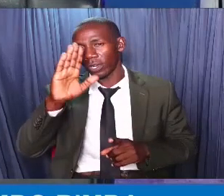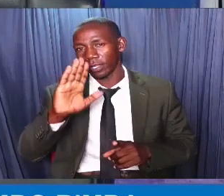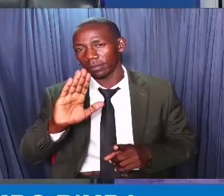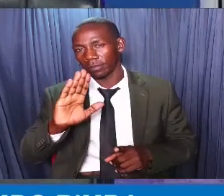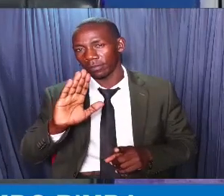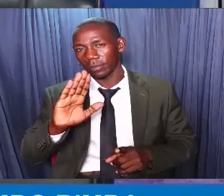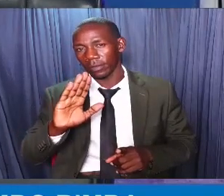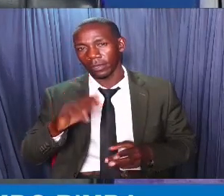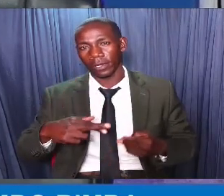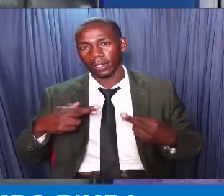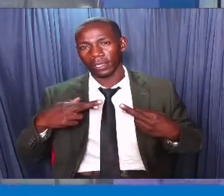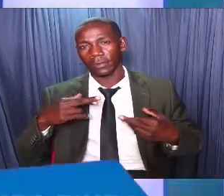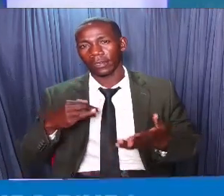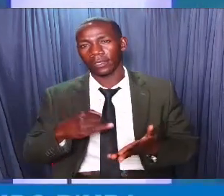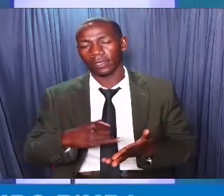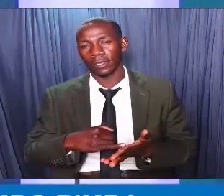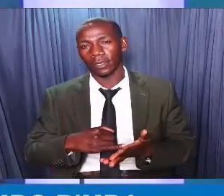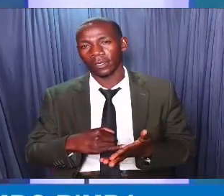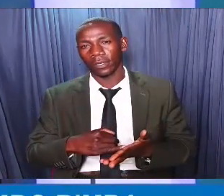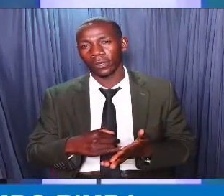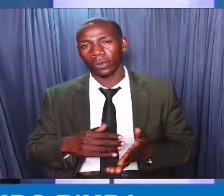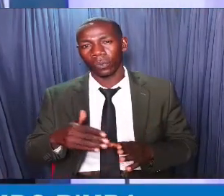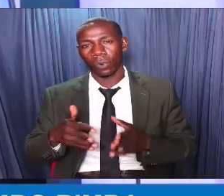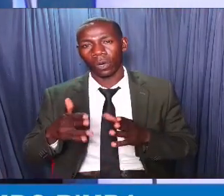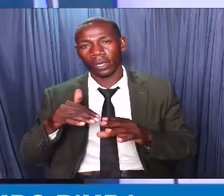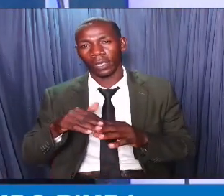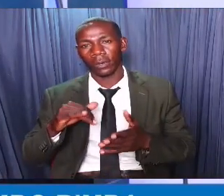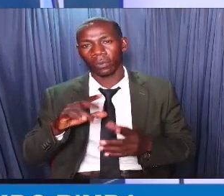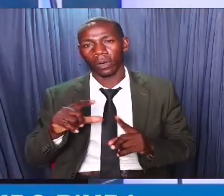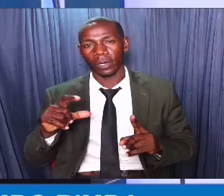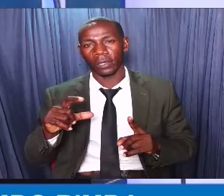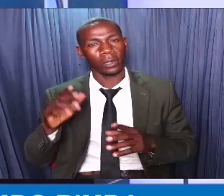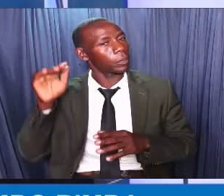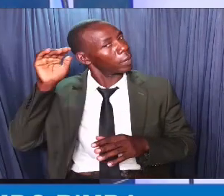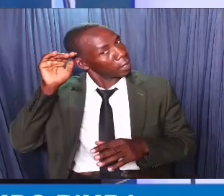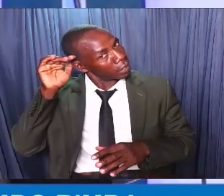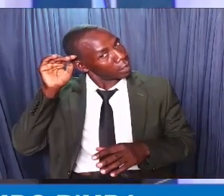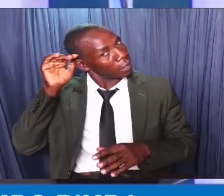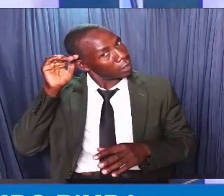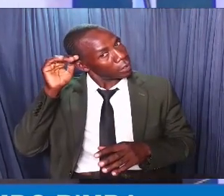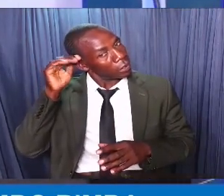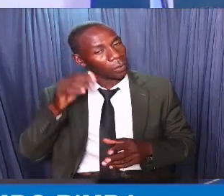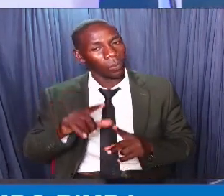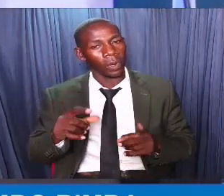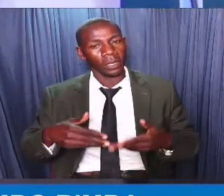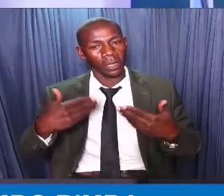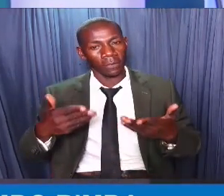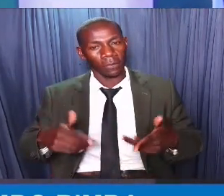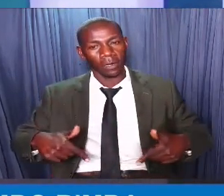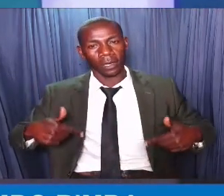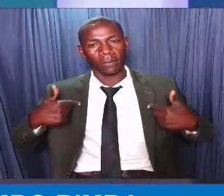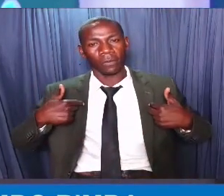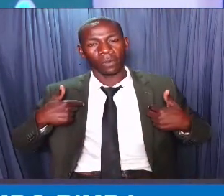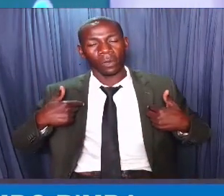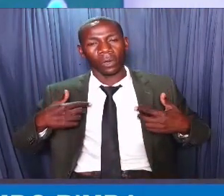God. Unapolipokea, whenever you receive, na kutembea kwalo, and walking in the same, na kutii, and obey, ndio ndio nakupa uzima. That's what gives you life. Huu mwili